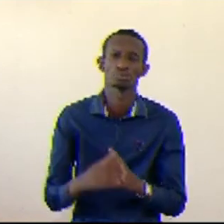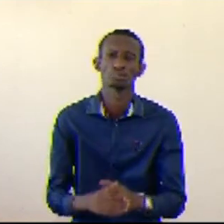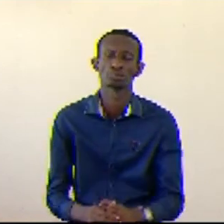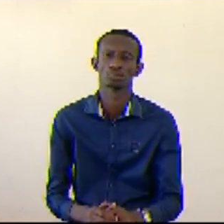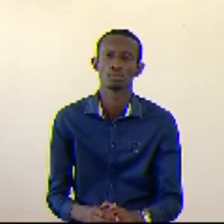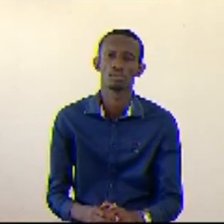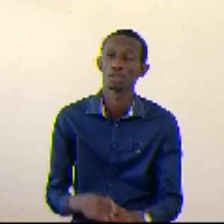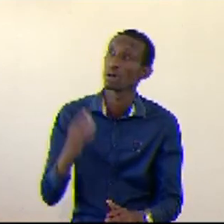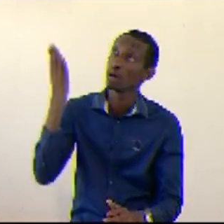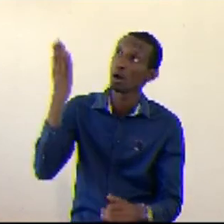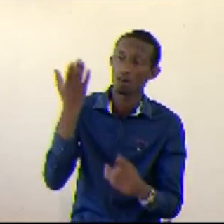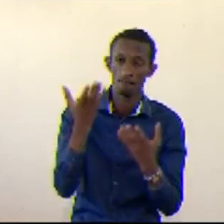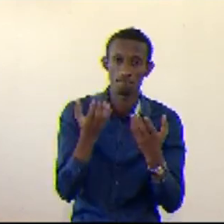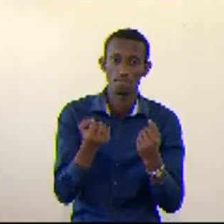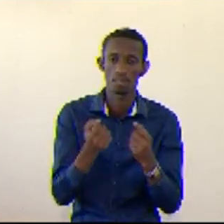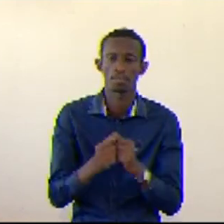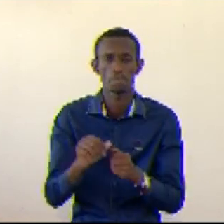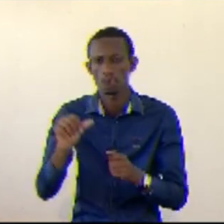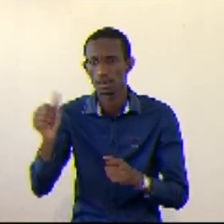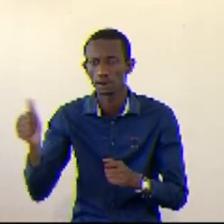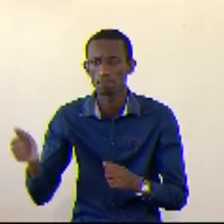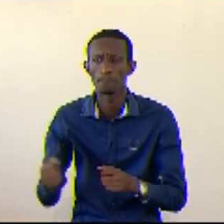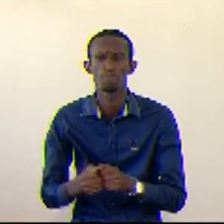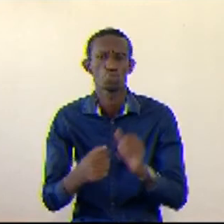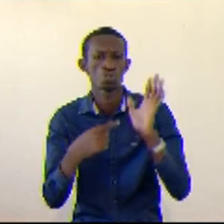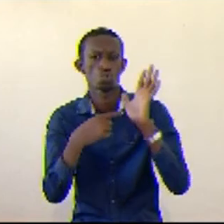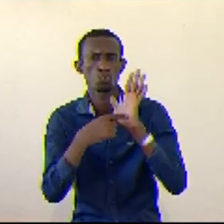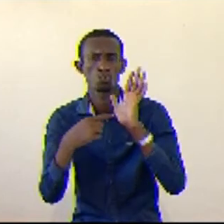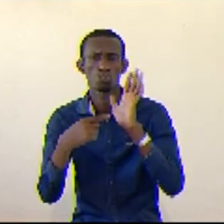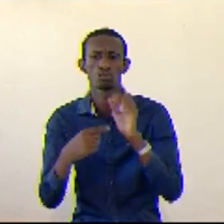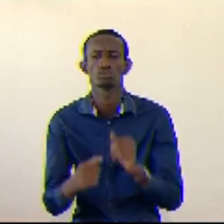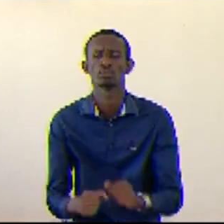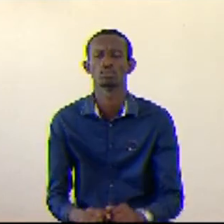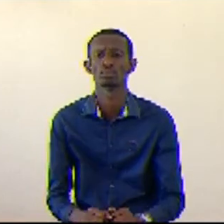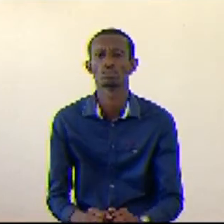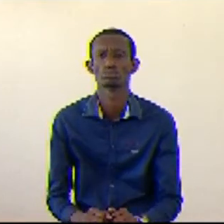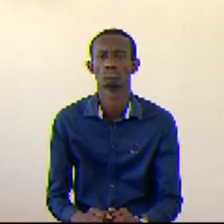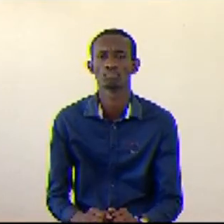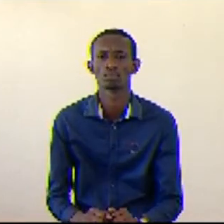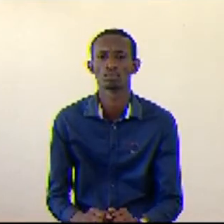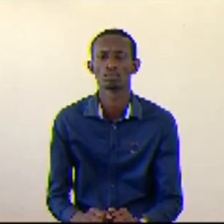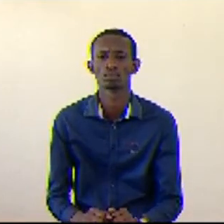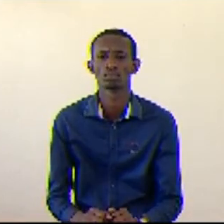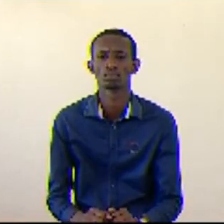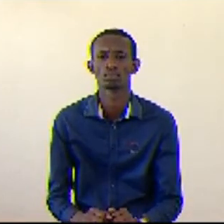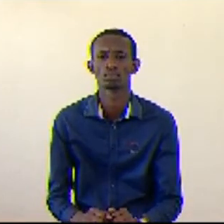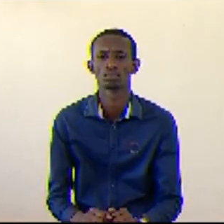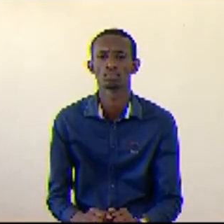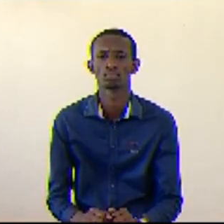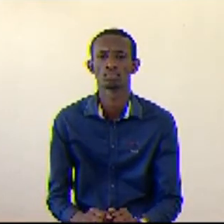here you have another example to you, but of course, it is